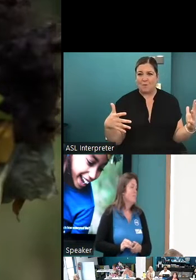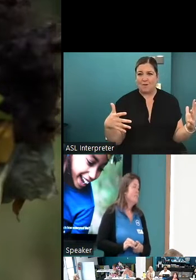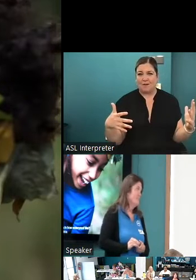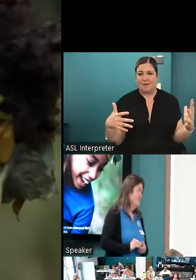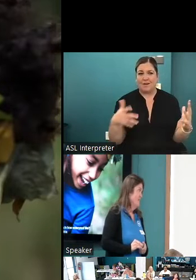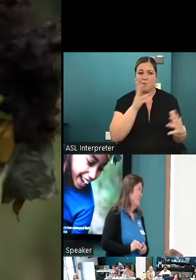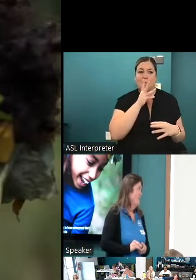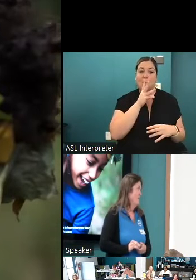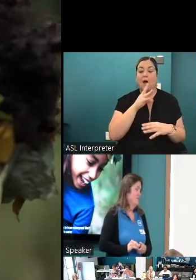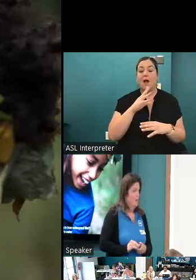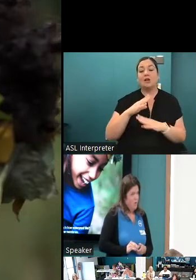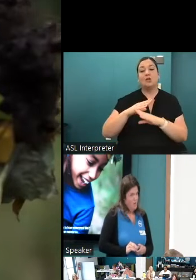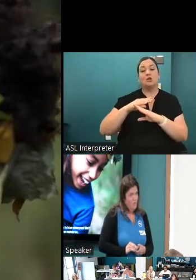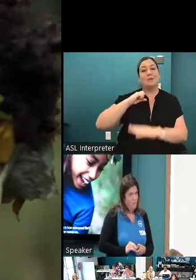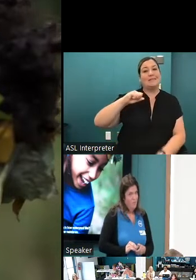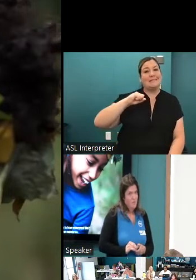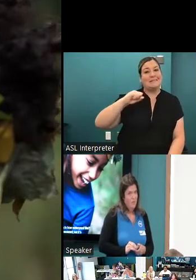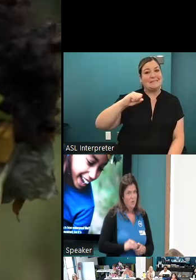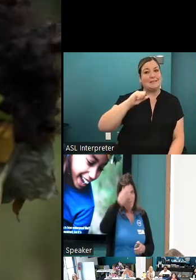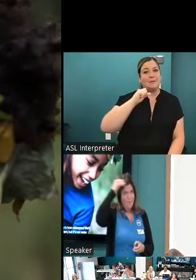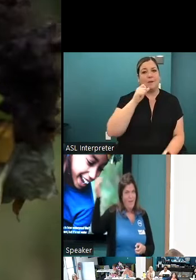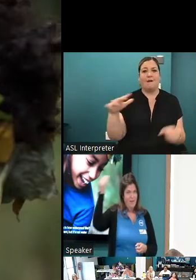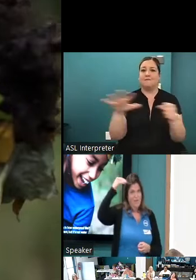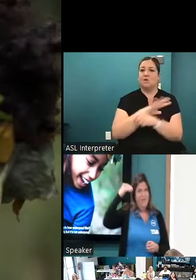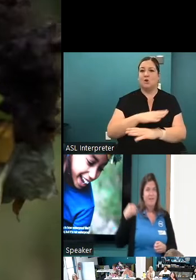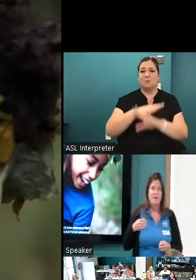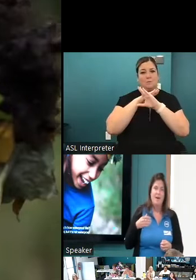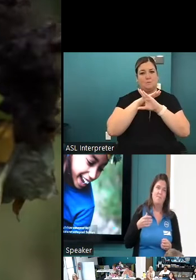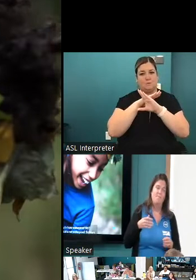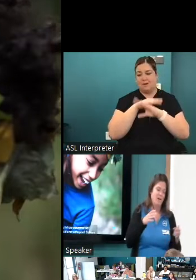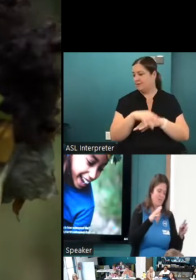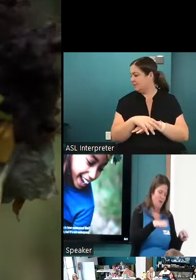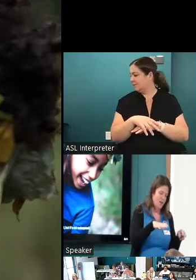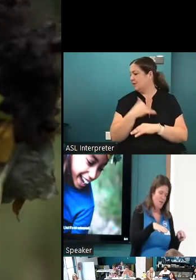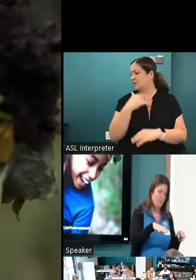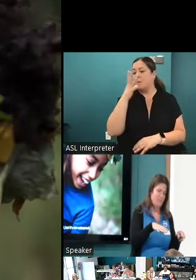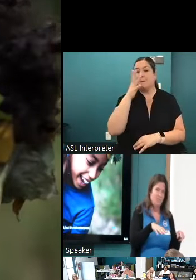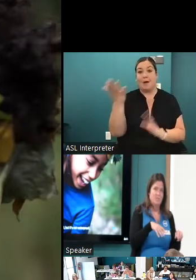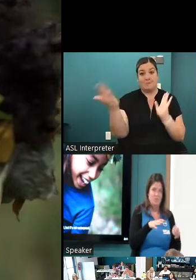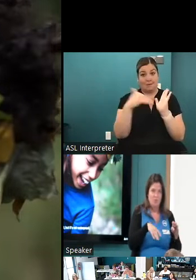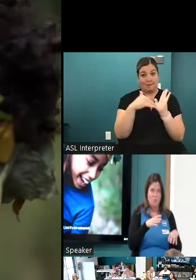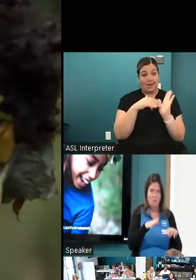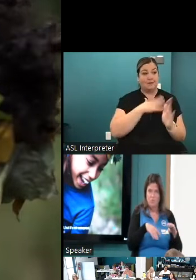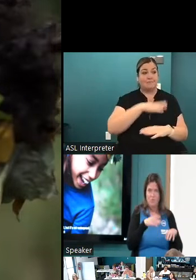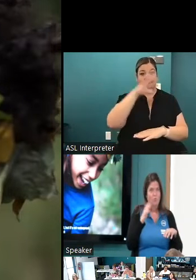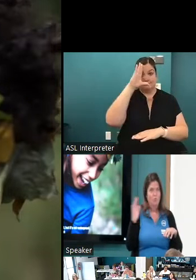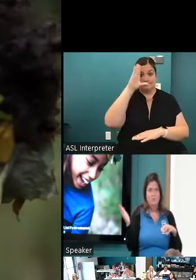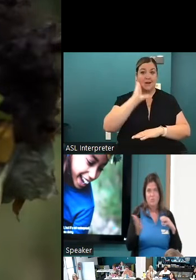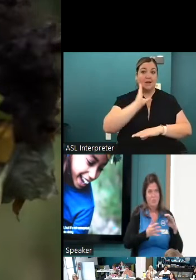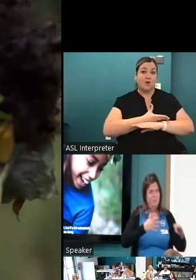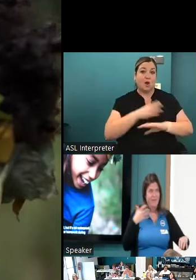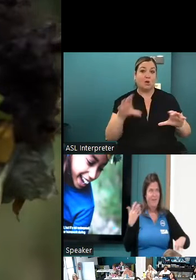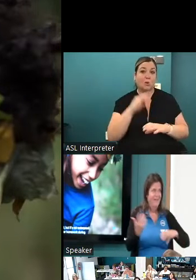It's water resistant, but it's not waterproof. So mom hat on again. My daughter, when she was doing her homework during the